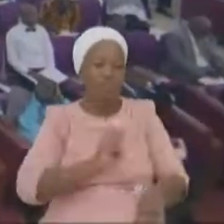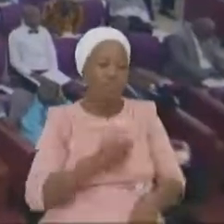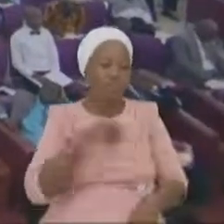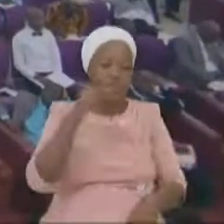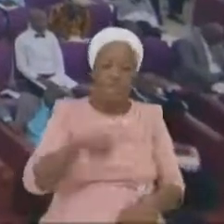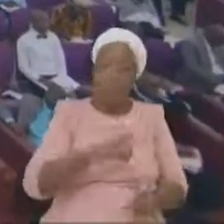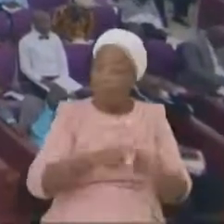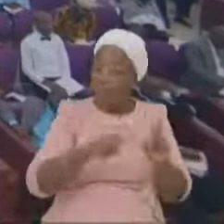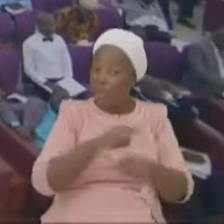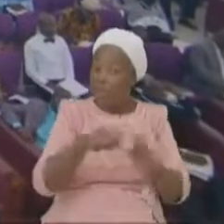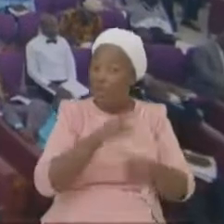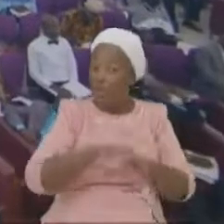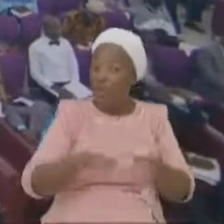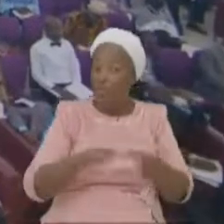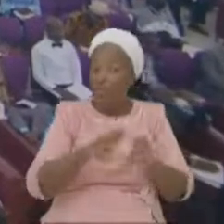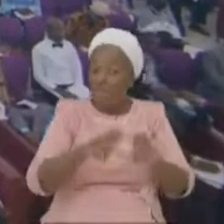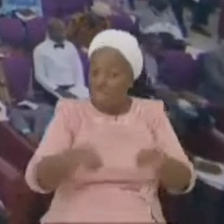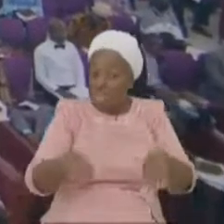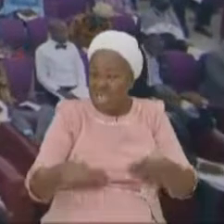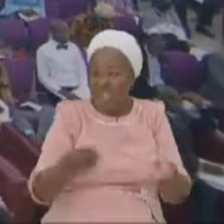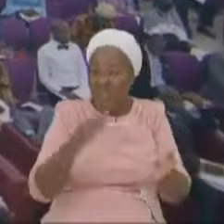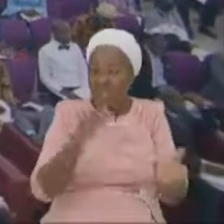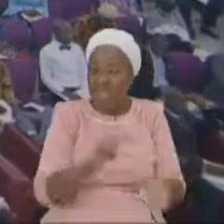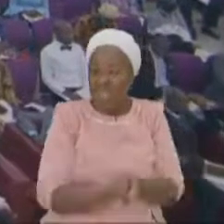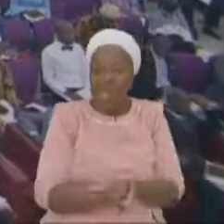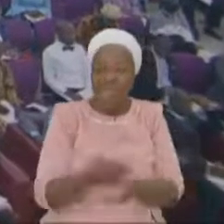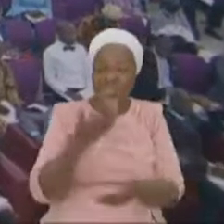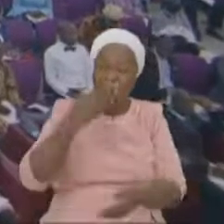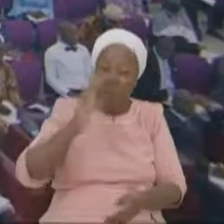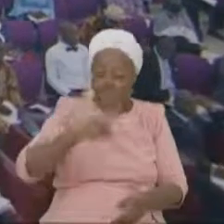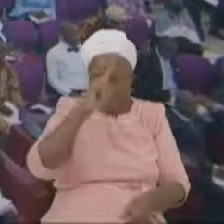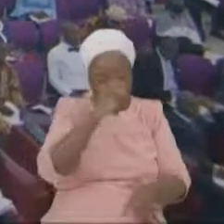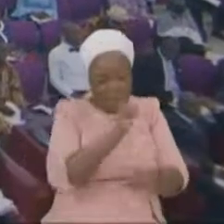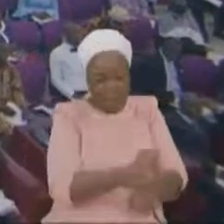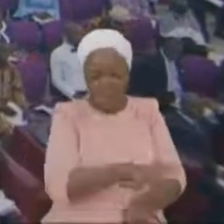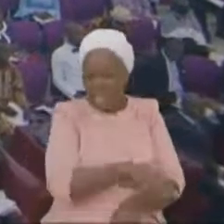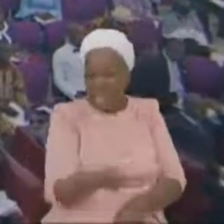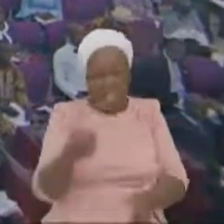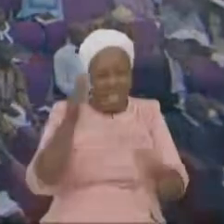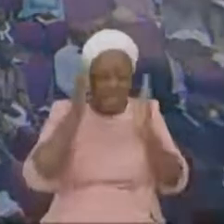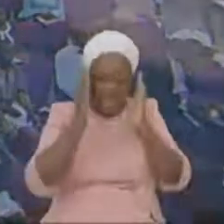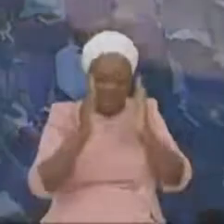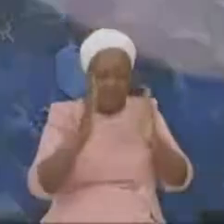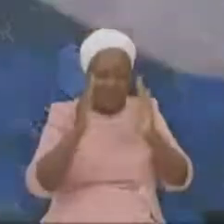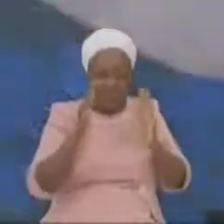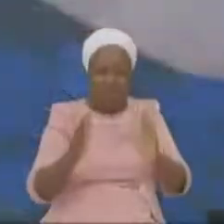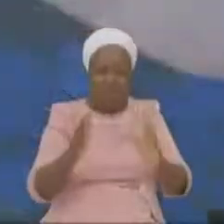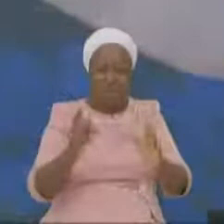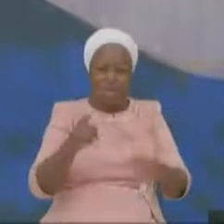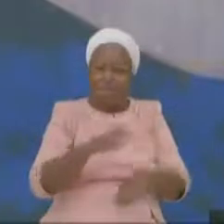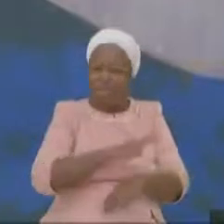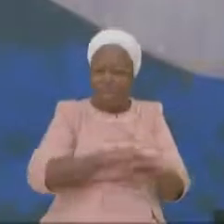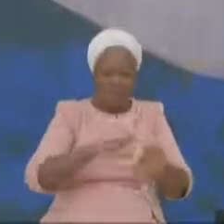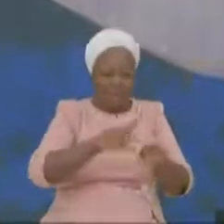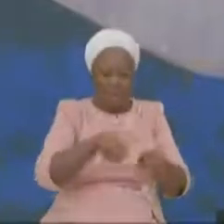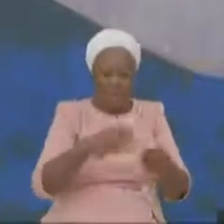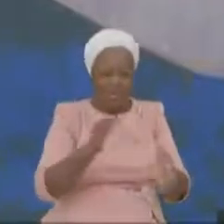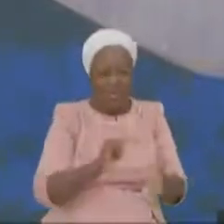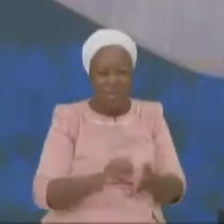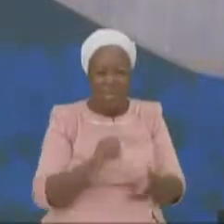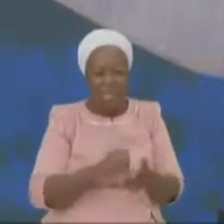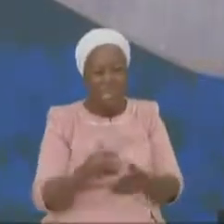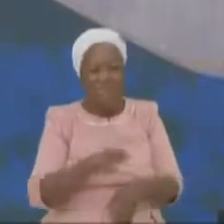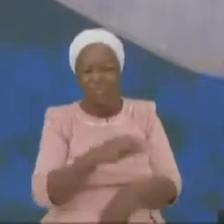give that lion, when you don't give that bear, when you don't give that monster any food, in